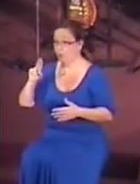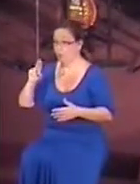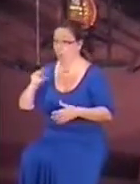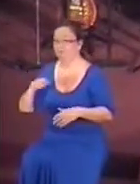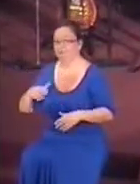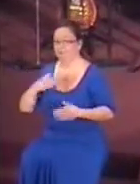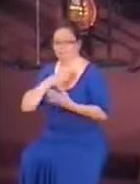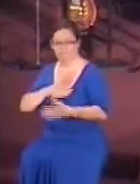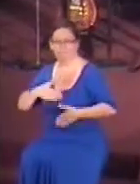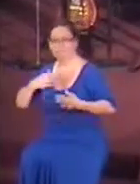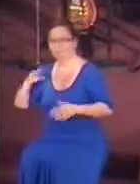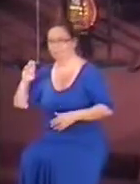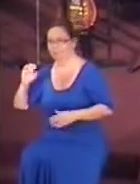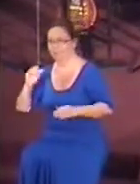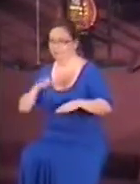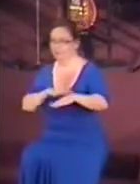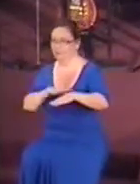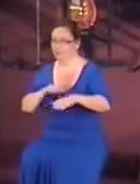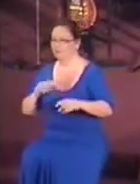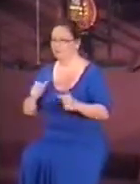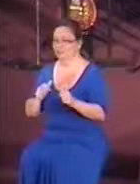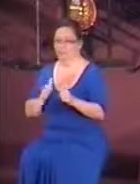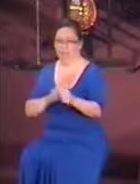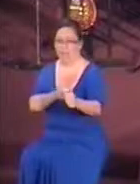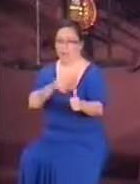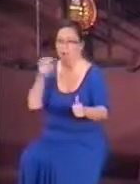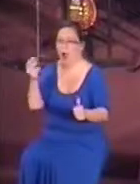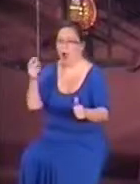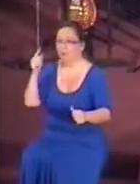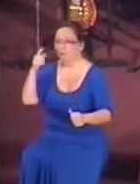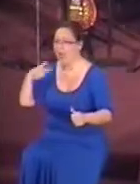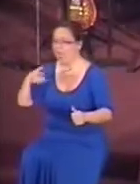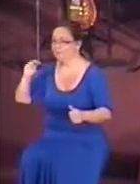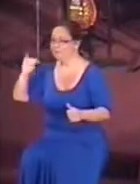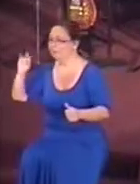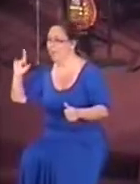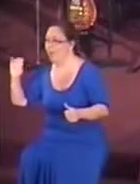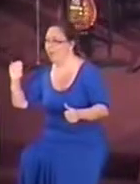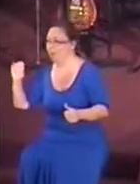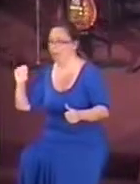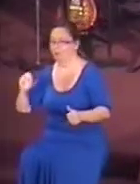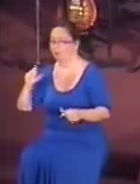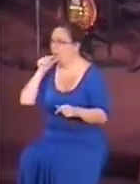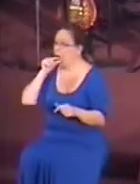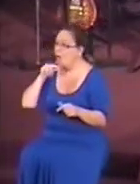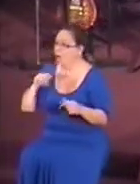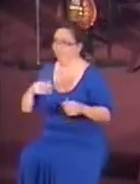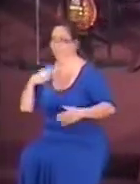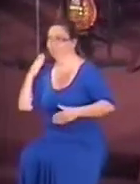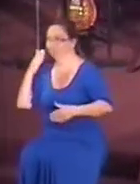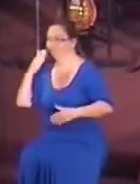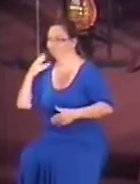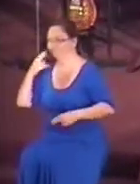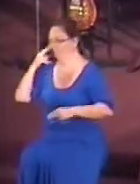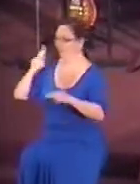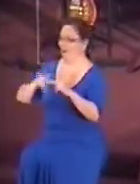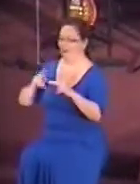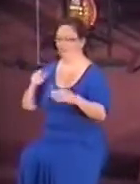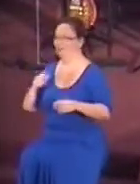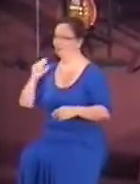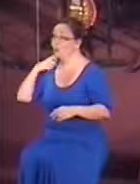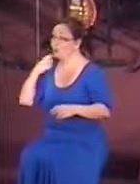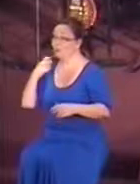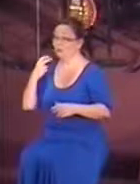running up and down. She chased a dog for like a half a mile. And birds and stuff, and she just had an absolute blast, and so it was really cool being able